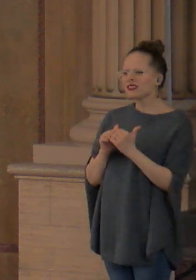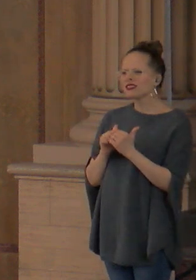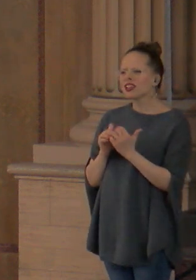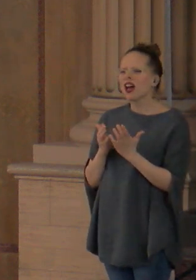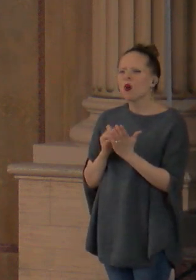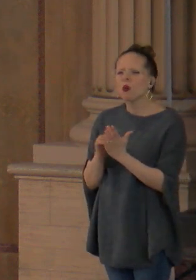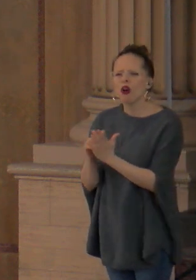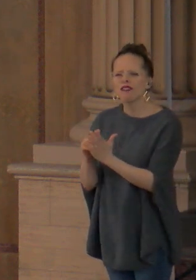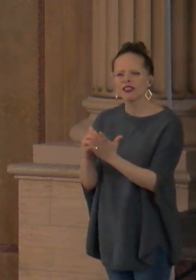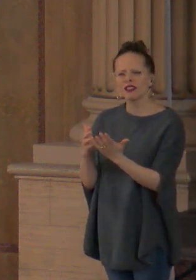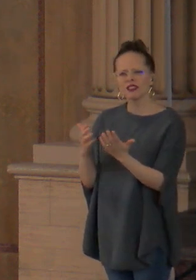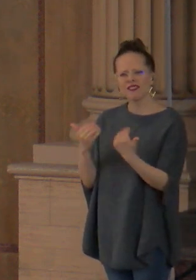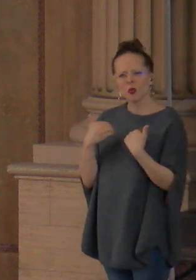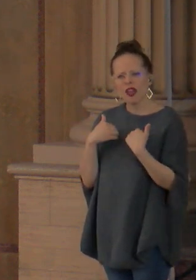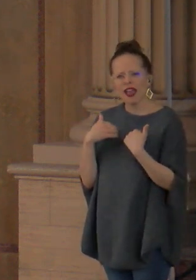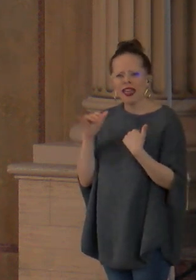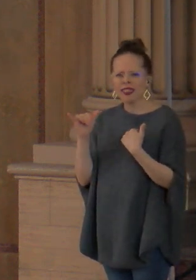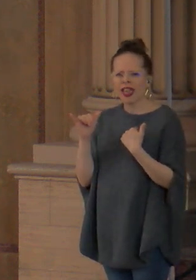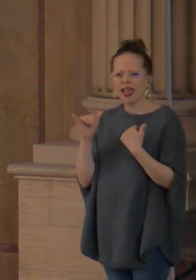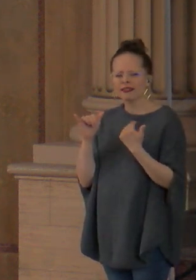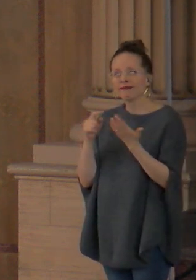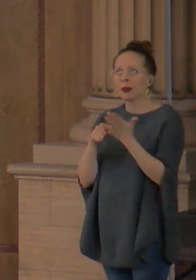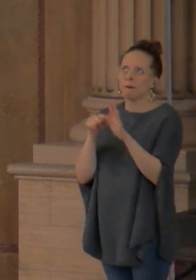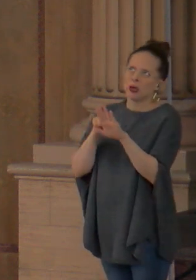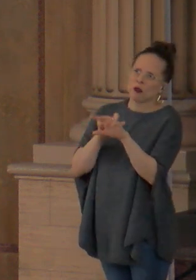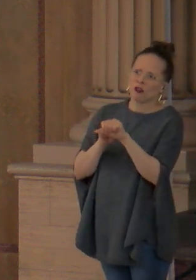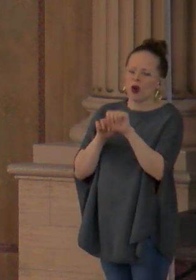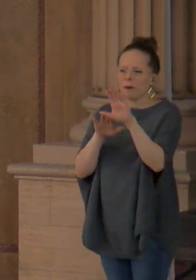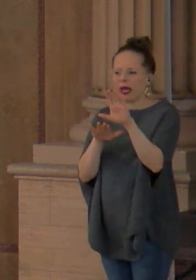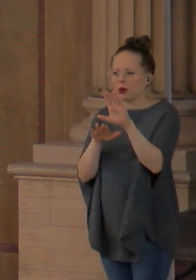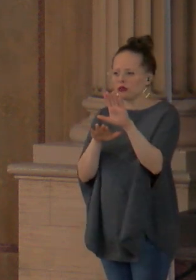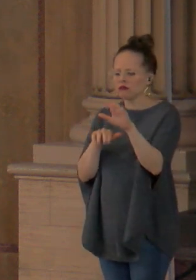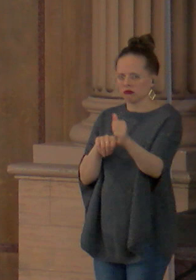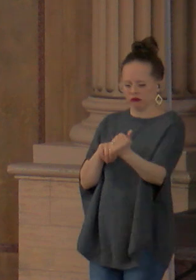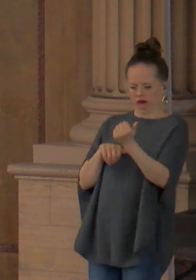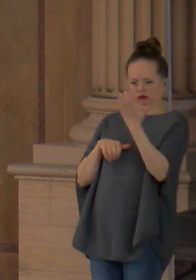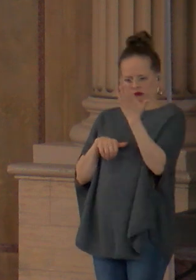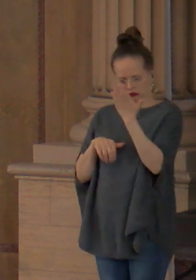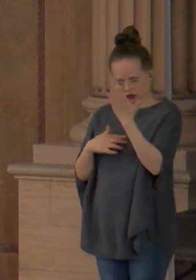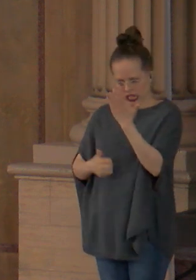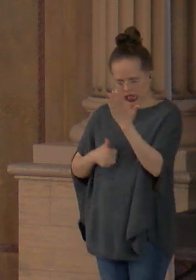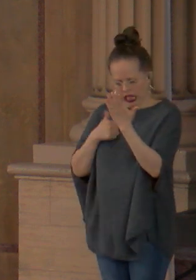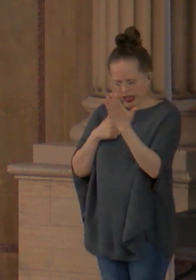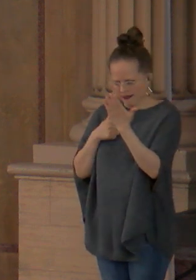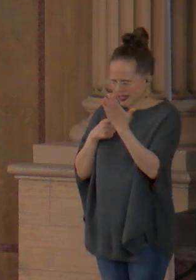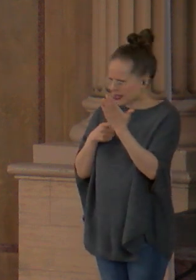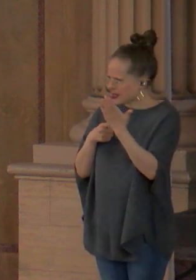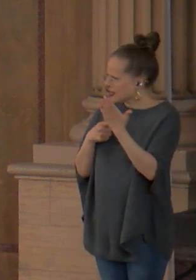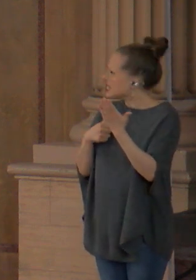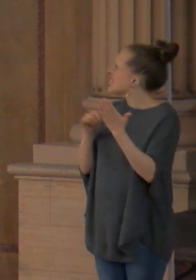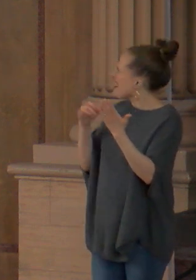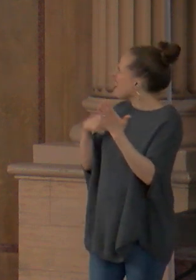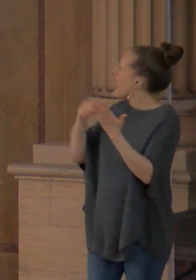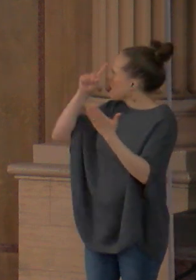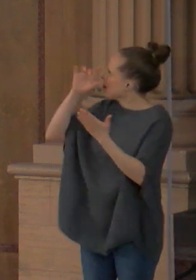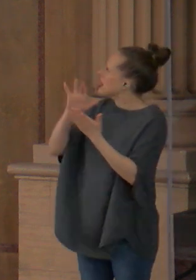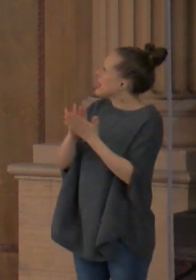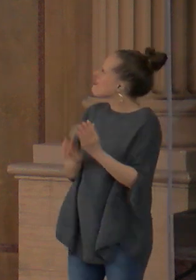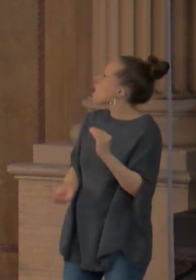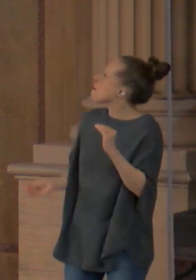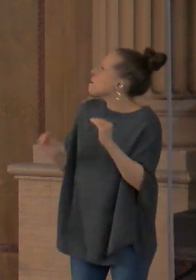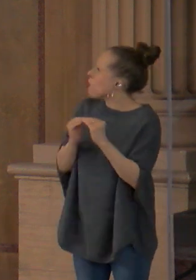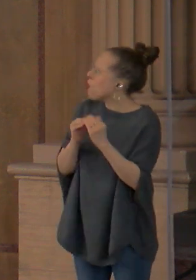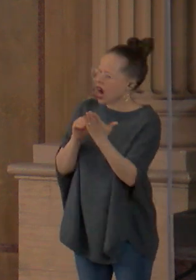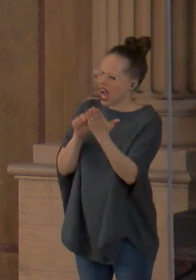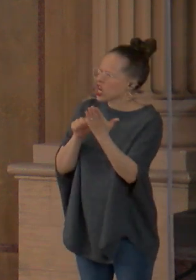had the metaphorical mountain in our lives? And we read this verse and we think, if I could just believe harder, I